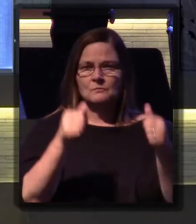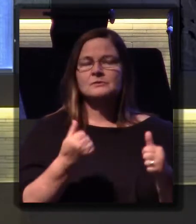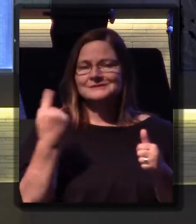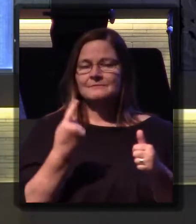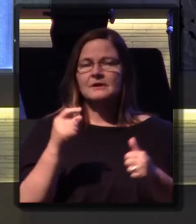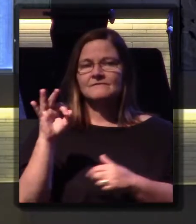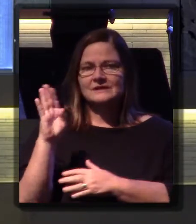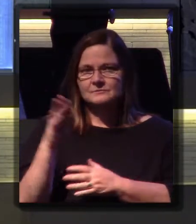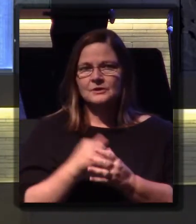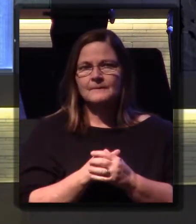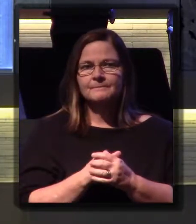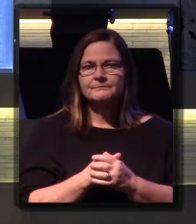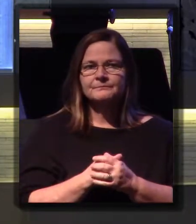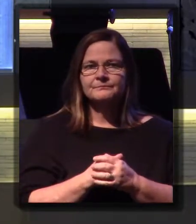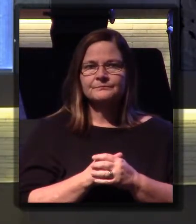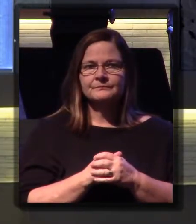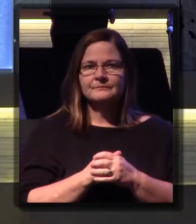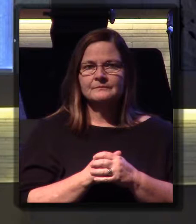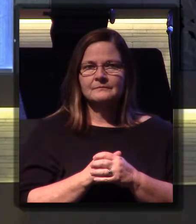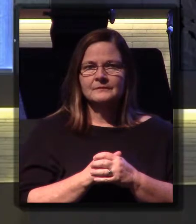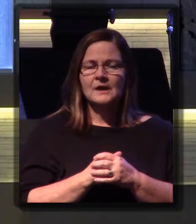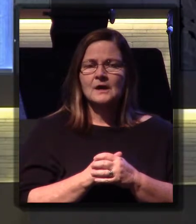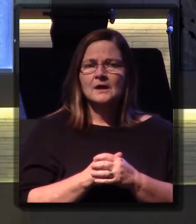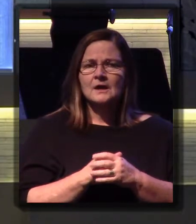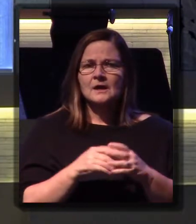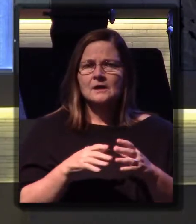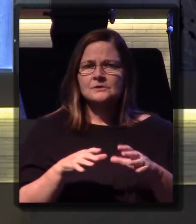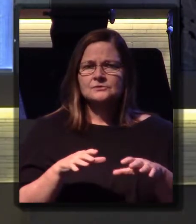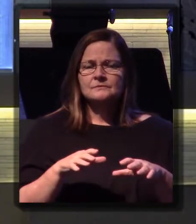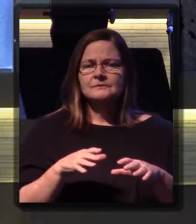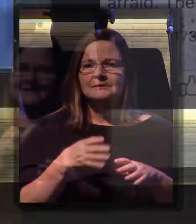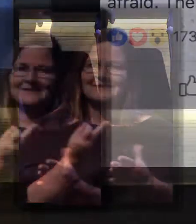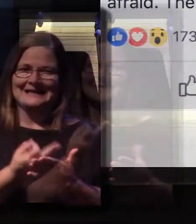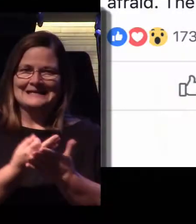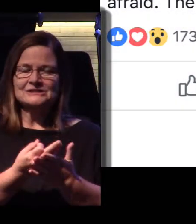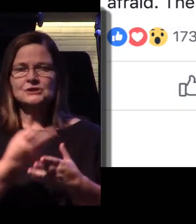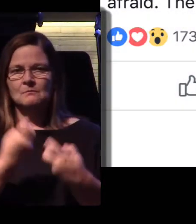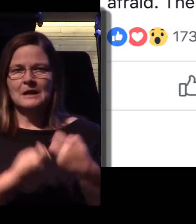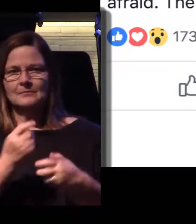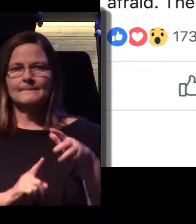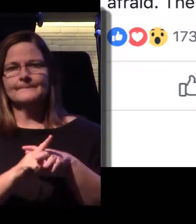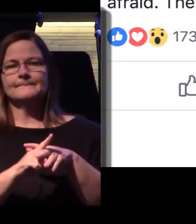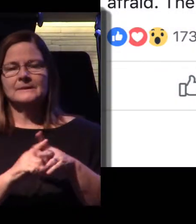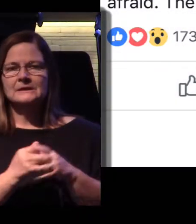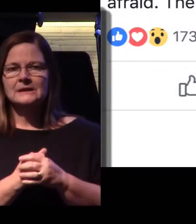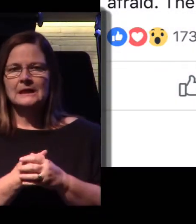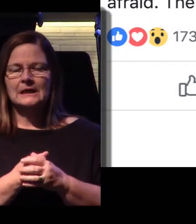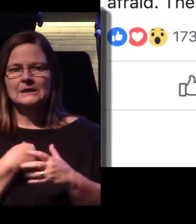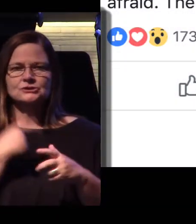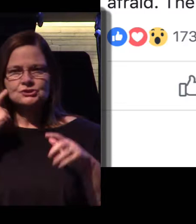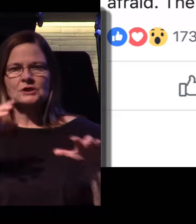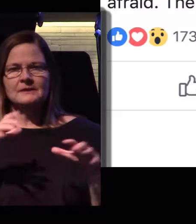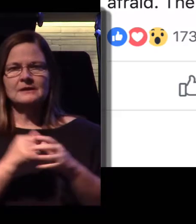also of a former student of mine who posted something on Facebook a while back. He said, took a financial